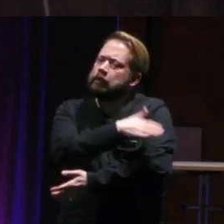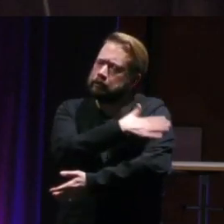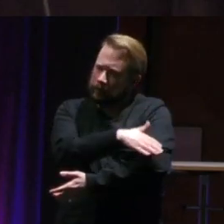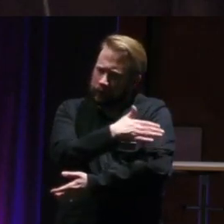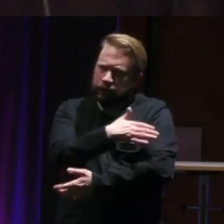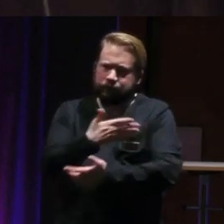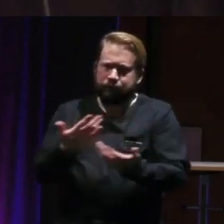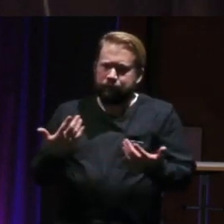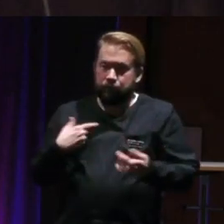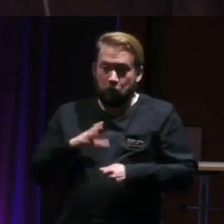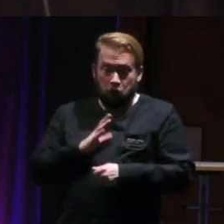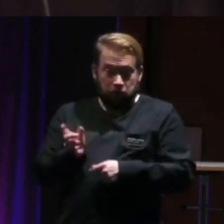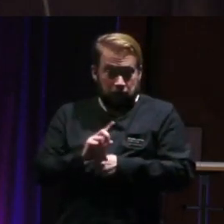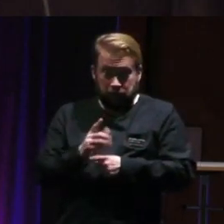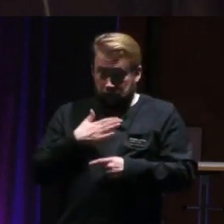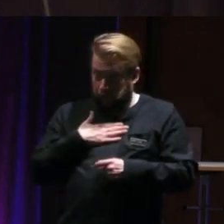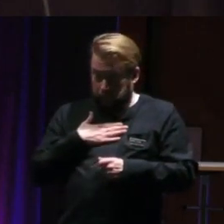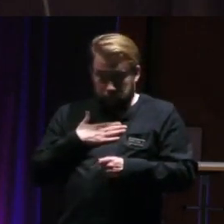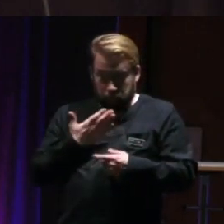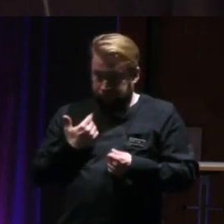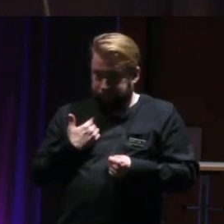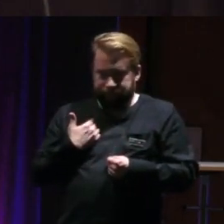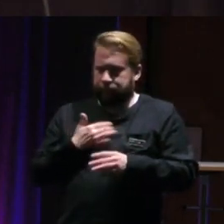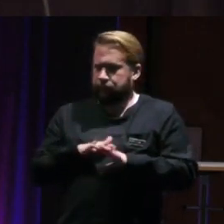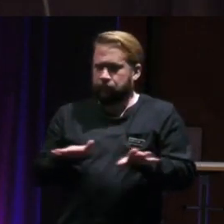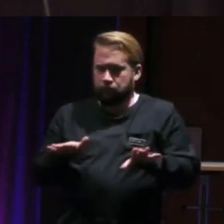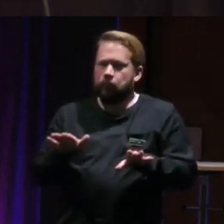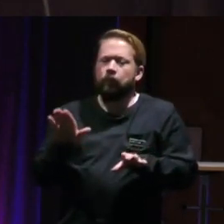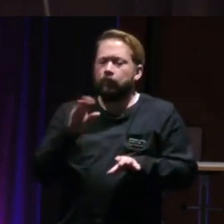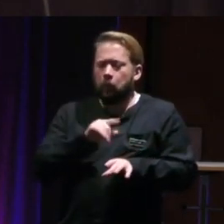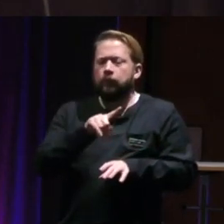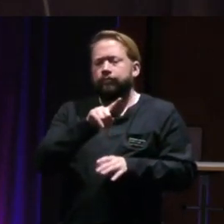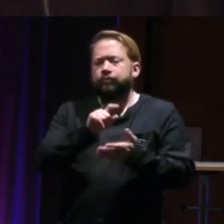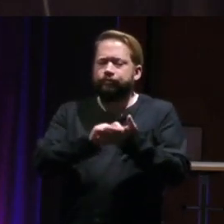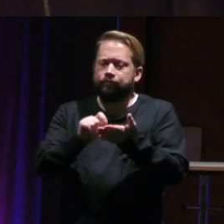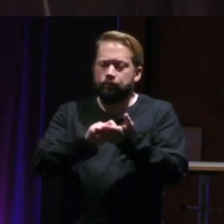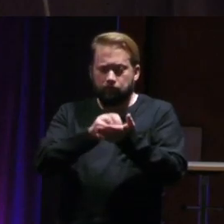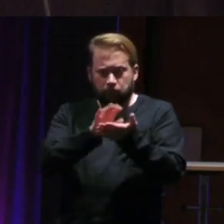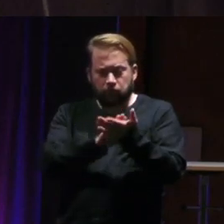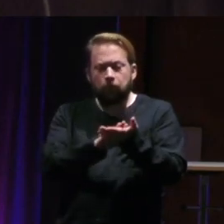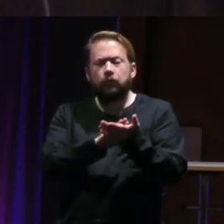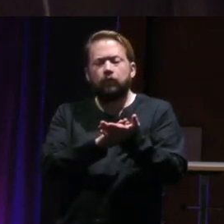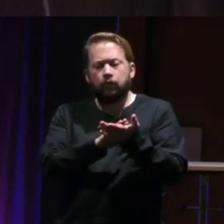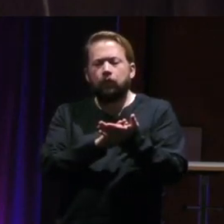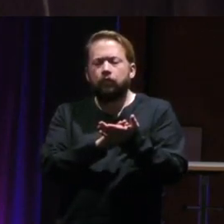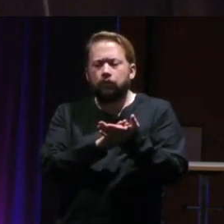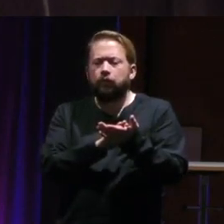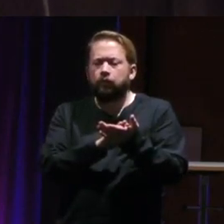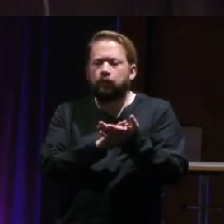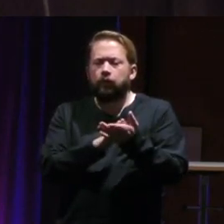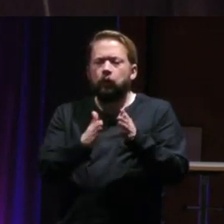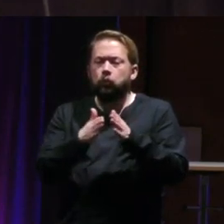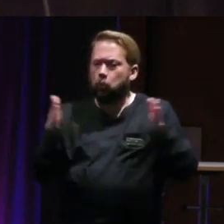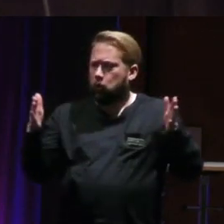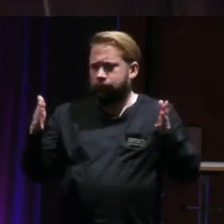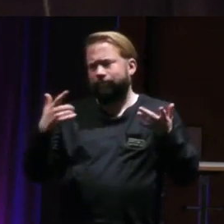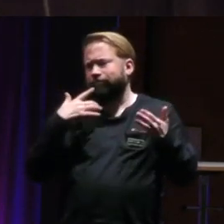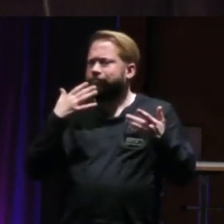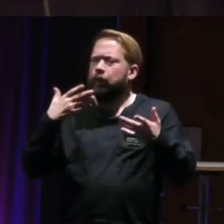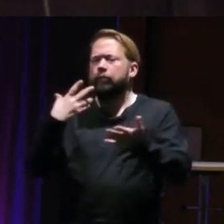they wrote a special. Firstly, they wrote a huge penalty for me.